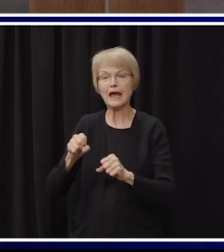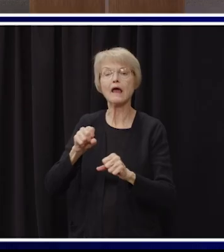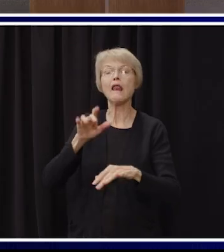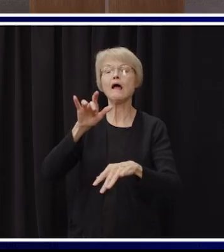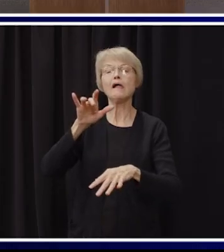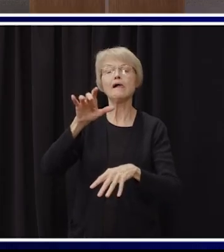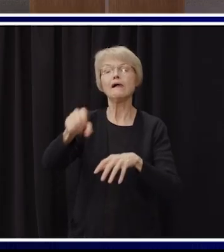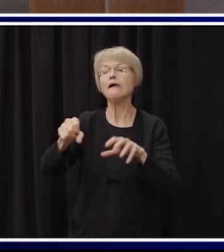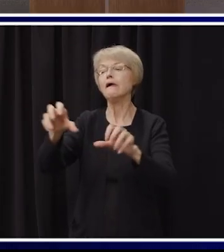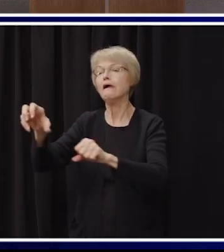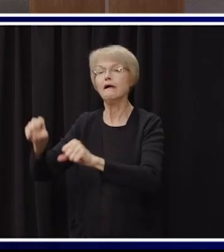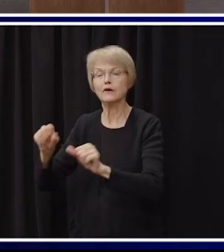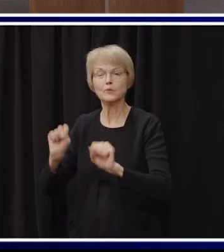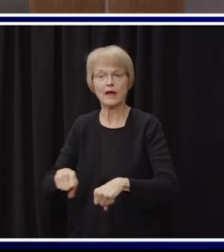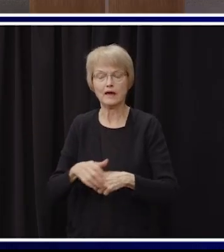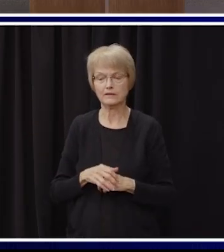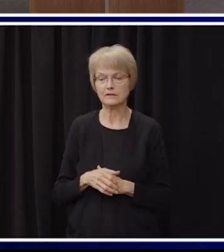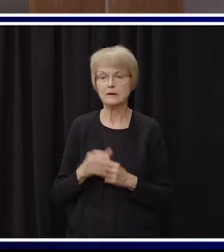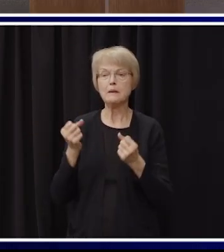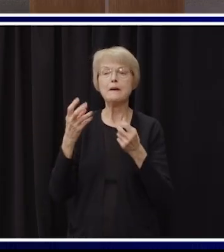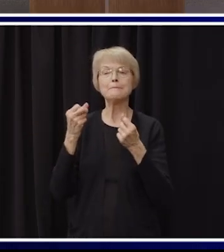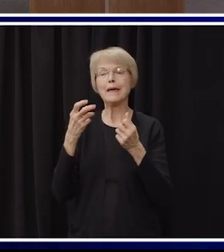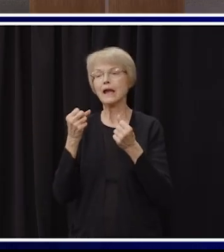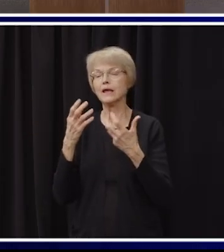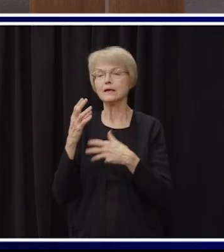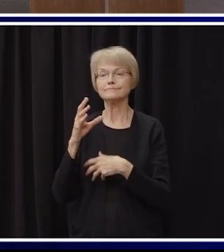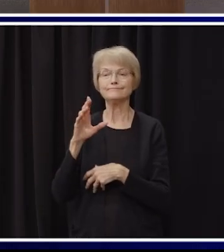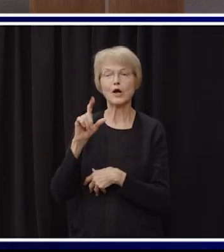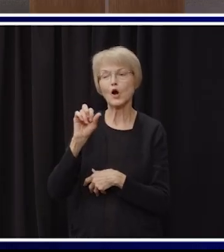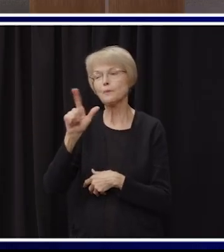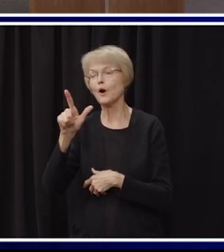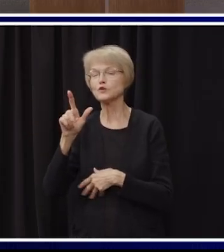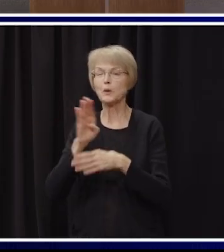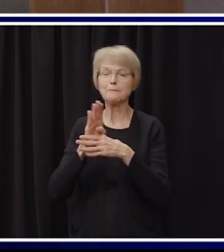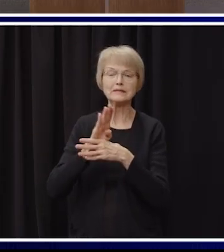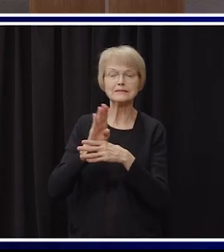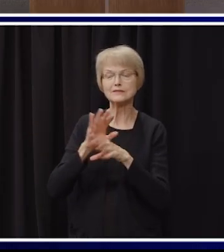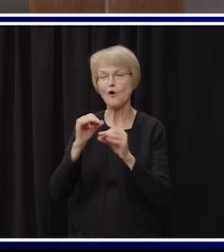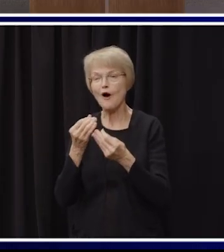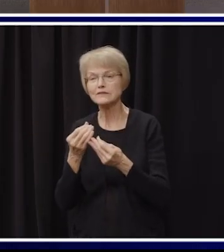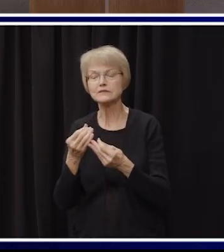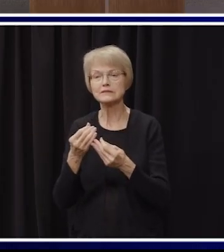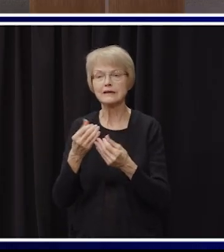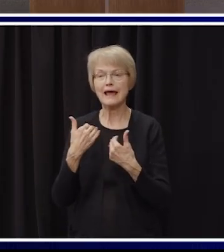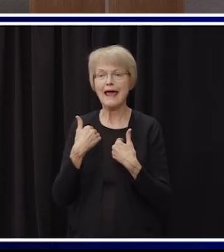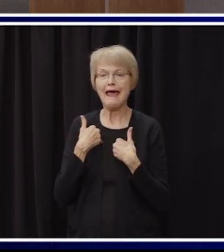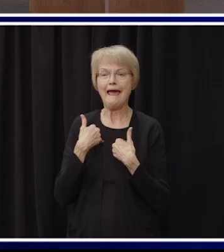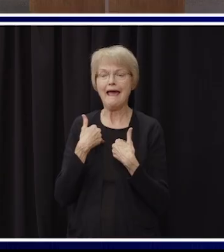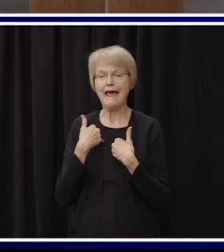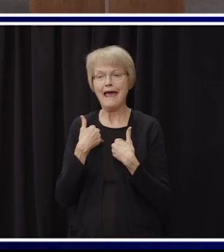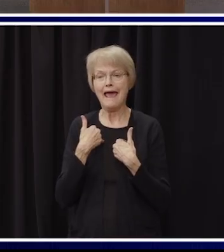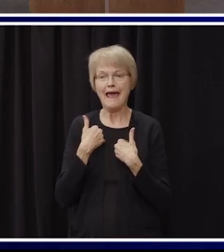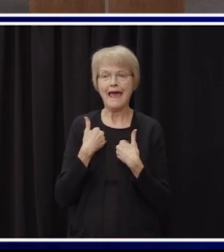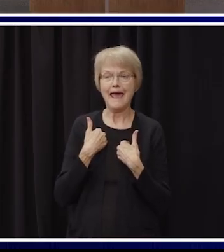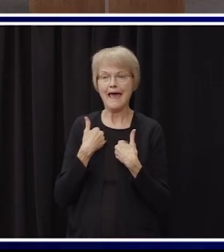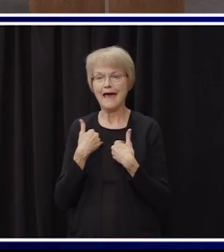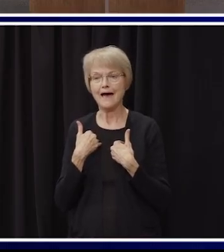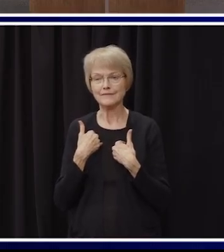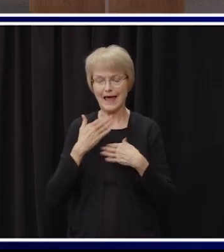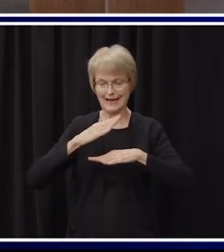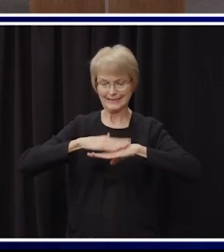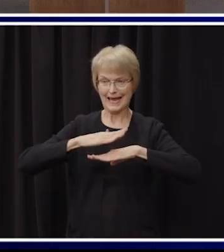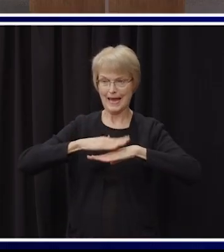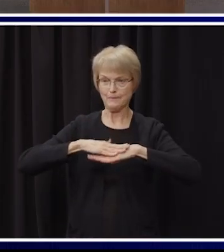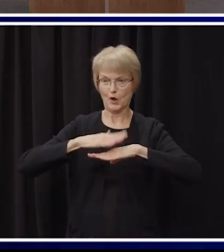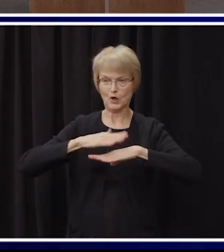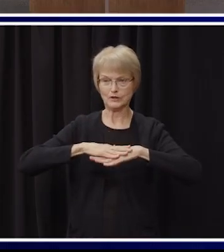Many commercial operations have, like offices will have embedded receptacles in tables,